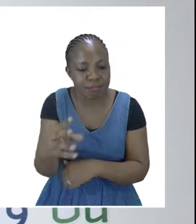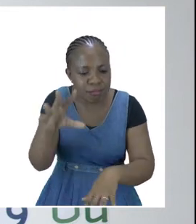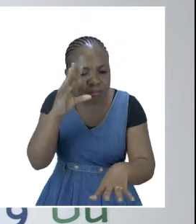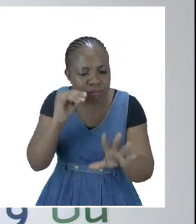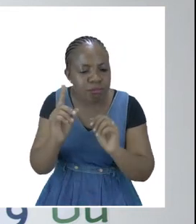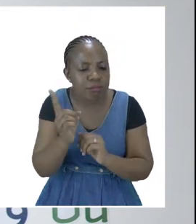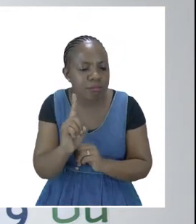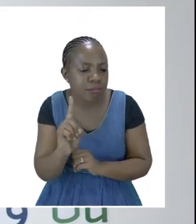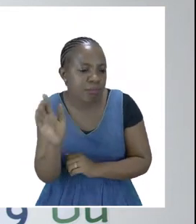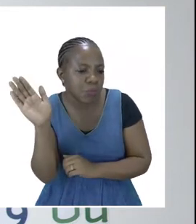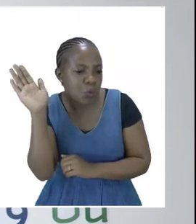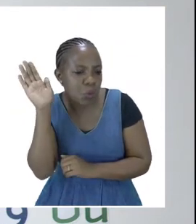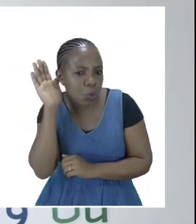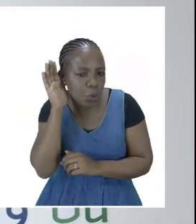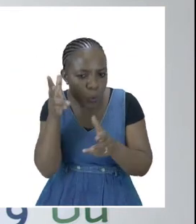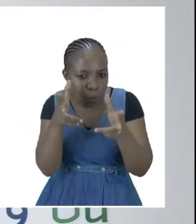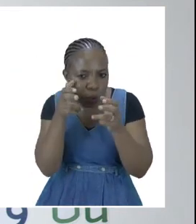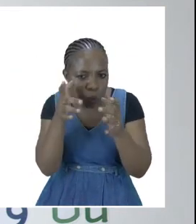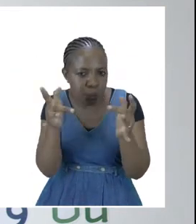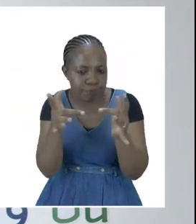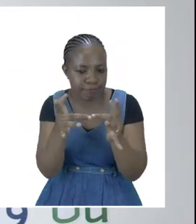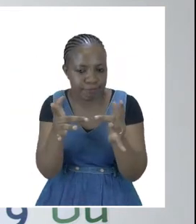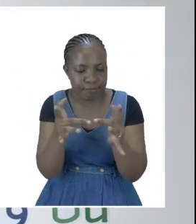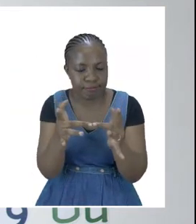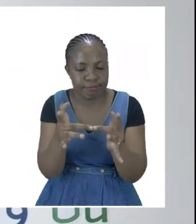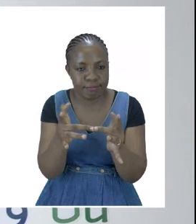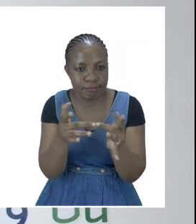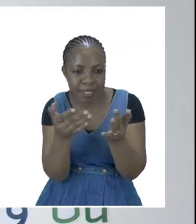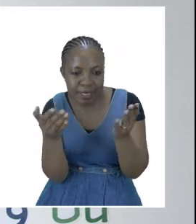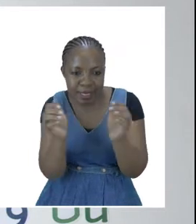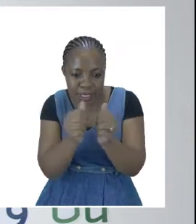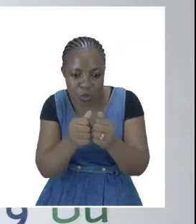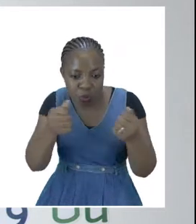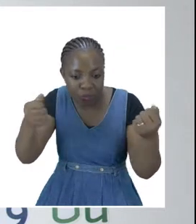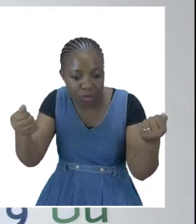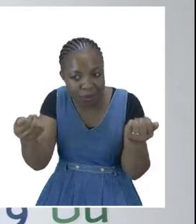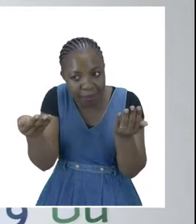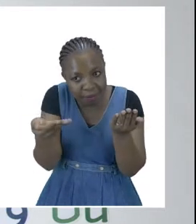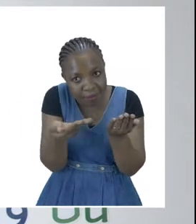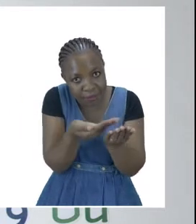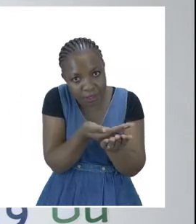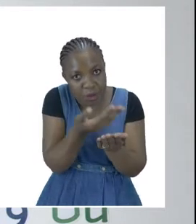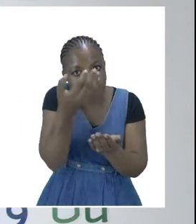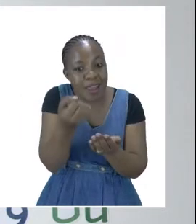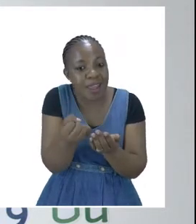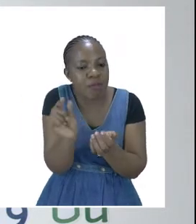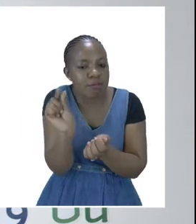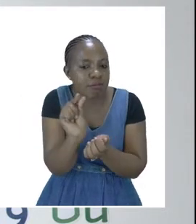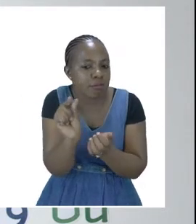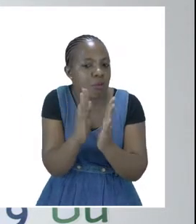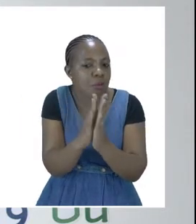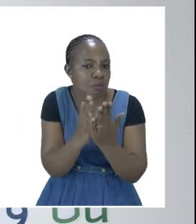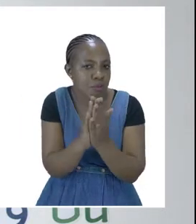or watching online. Inside the newspapers, there's an insert of the lesson